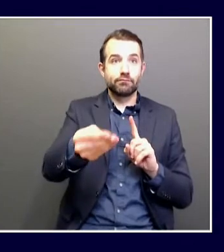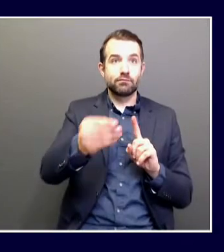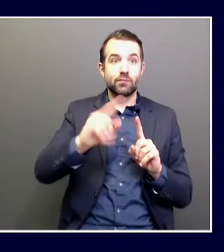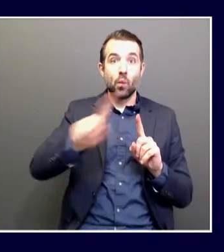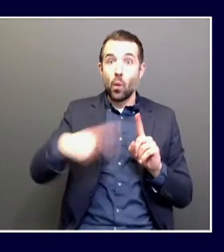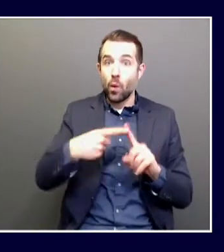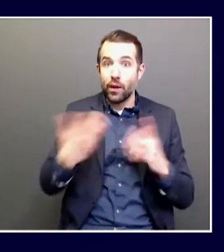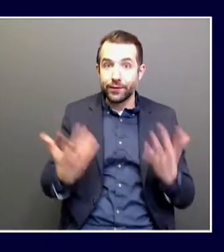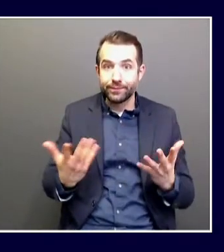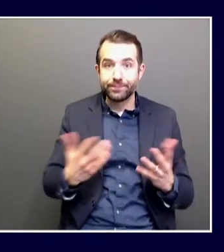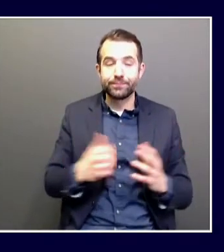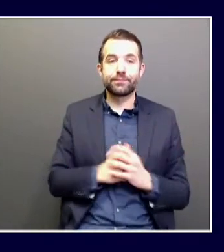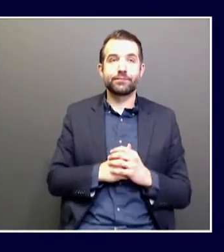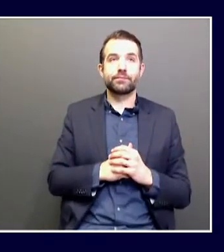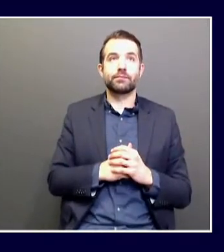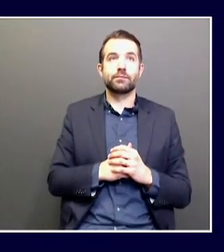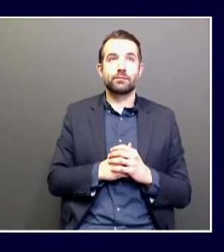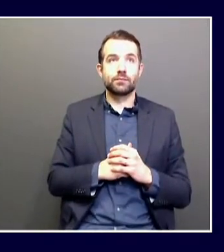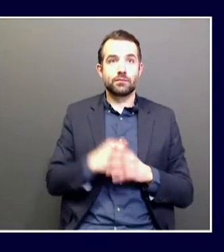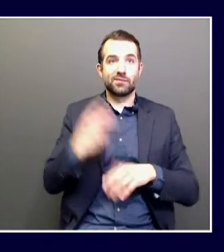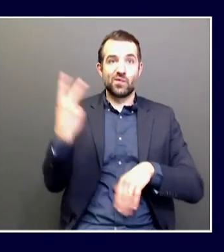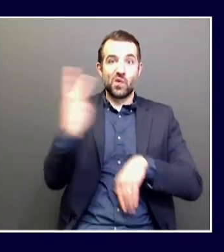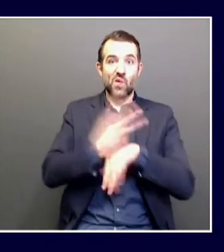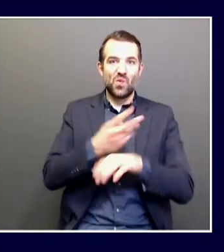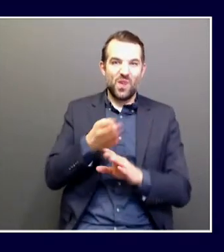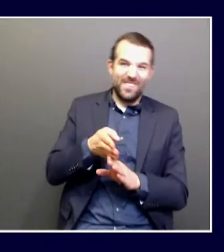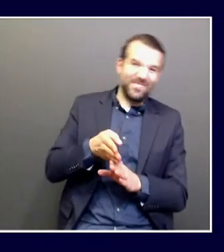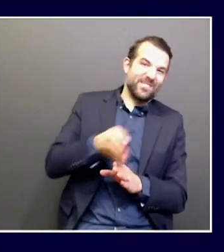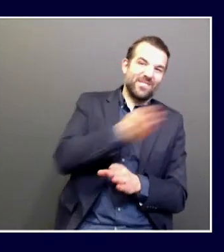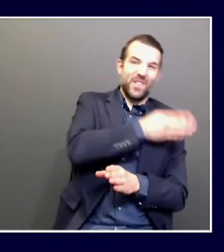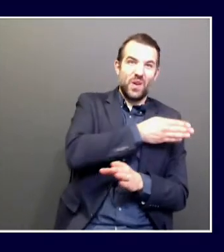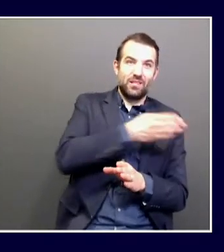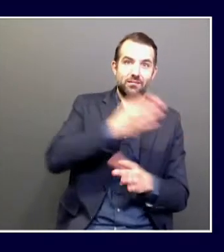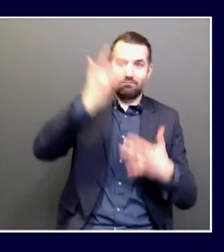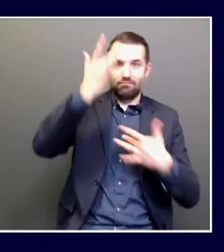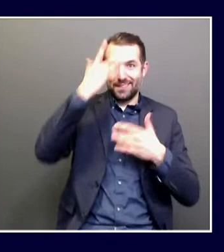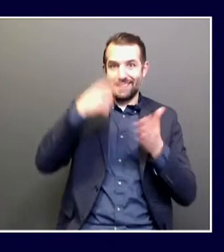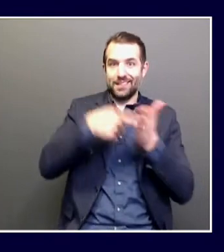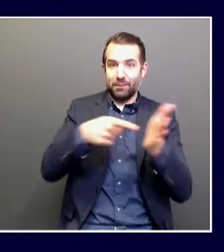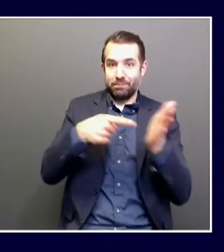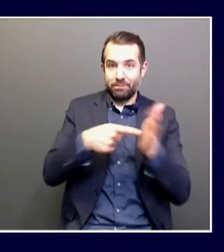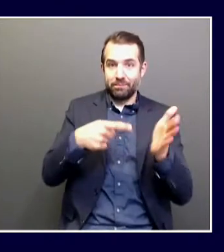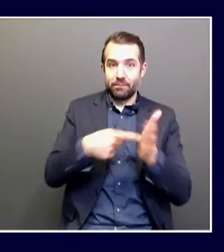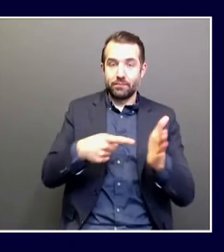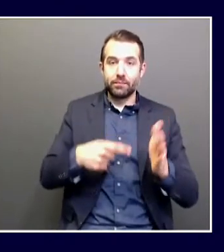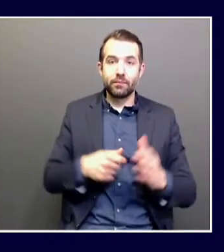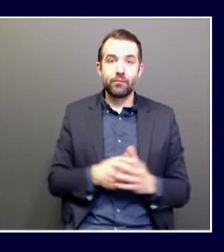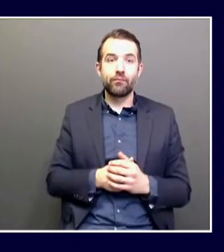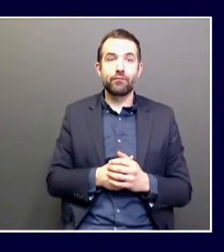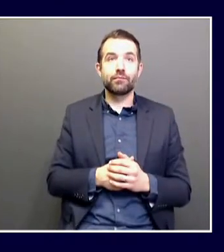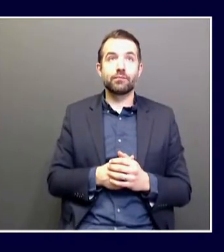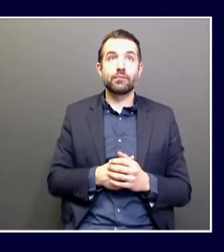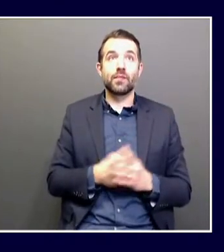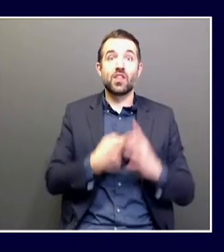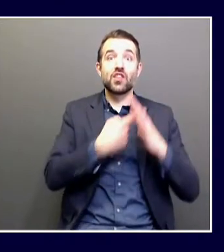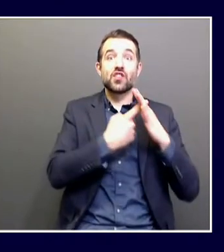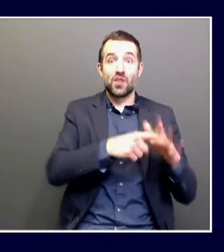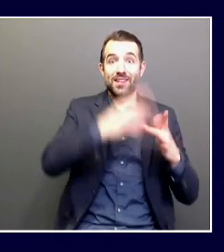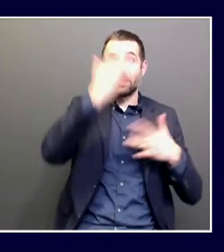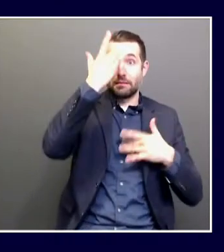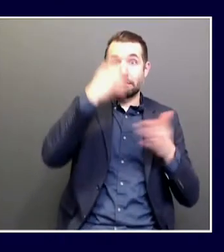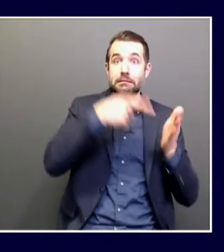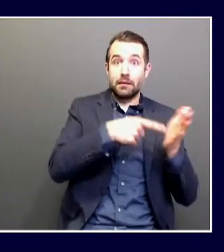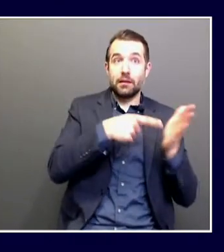days before you have symptoms, and then the 3 to 4 to 5 days after you develop symptoms. That was